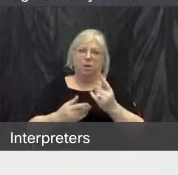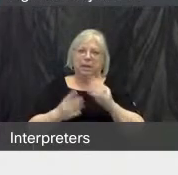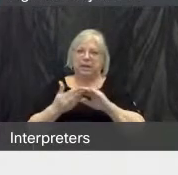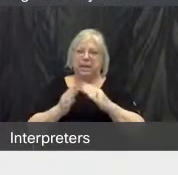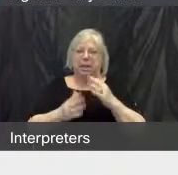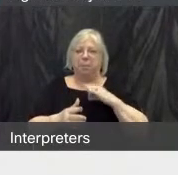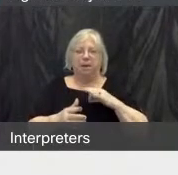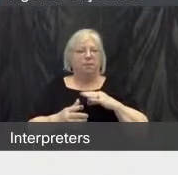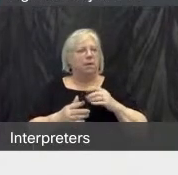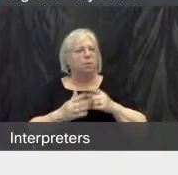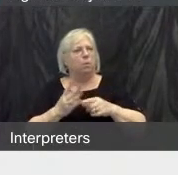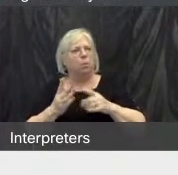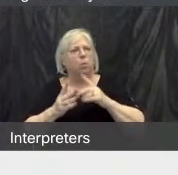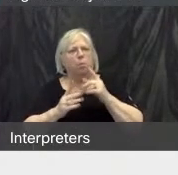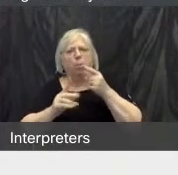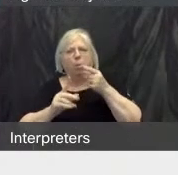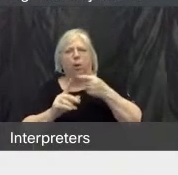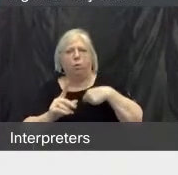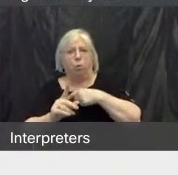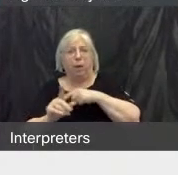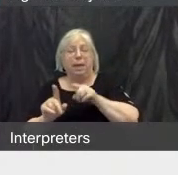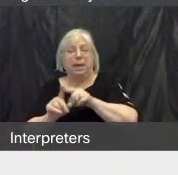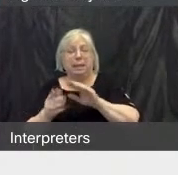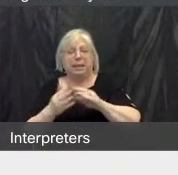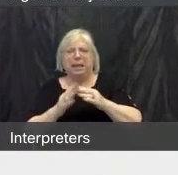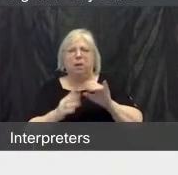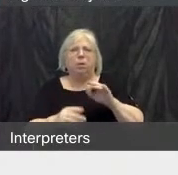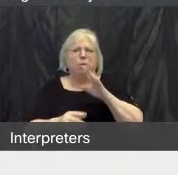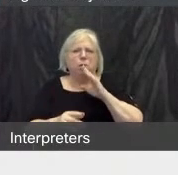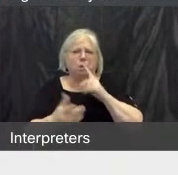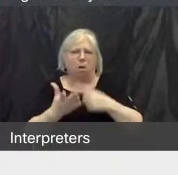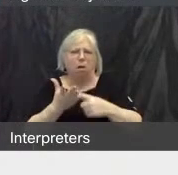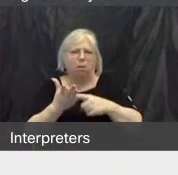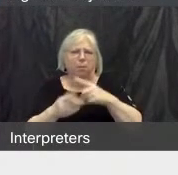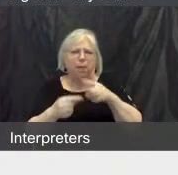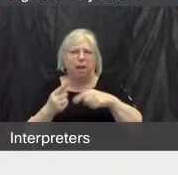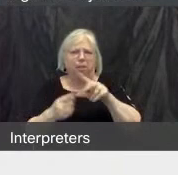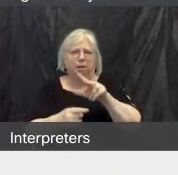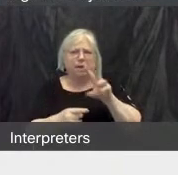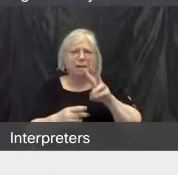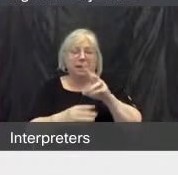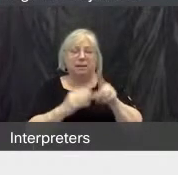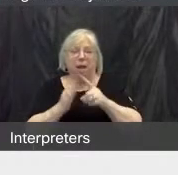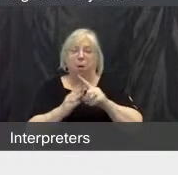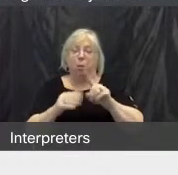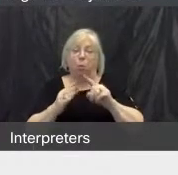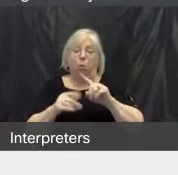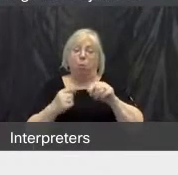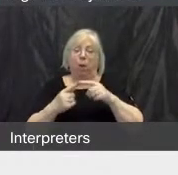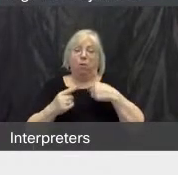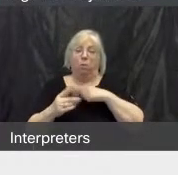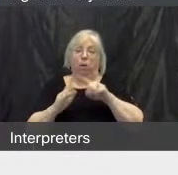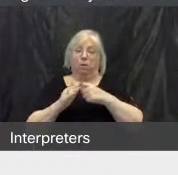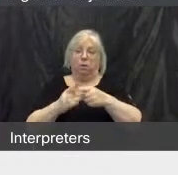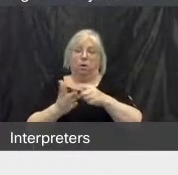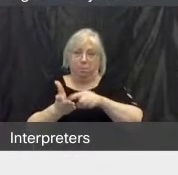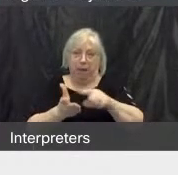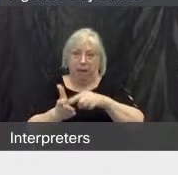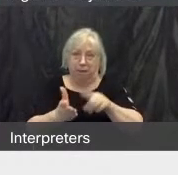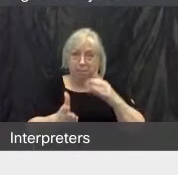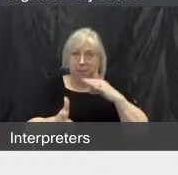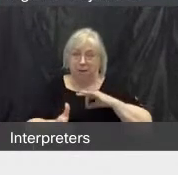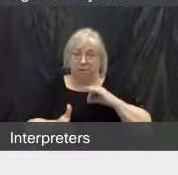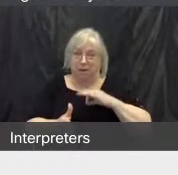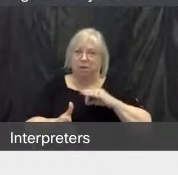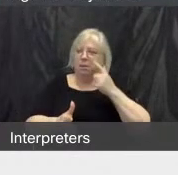do we as a city, when you start talking about 36 hours, when do we start paying benefits? Because we've had